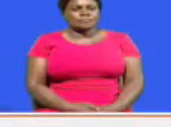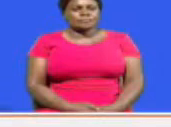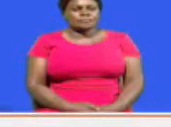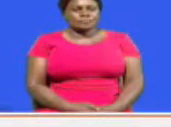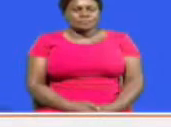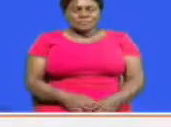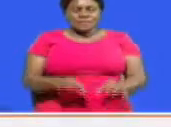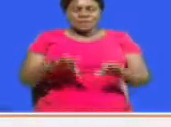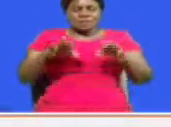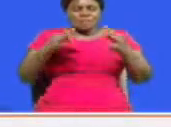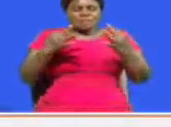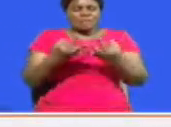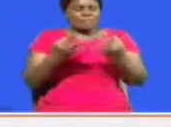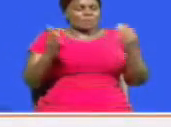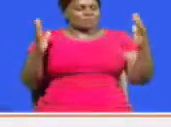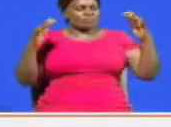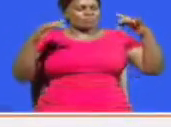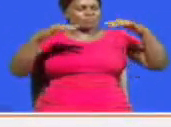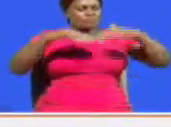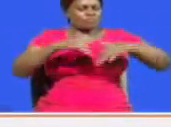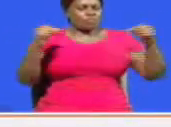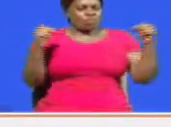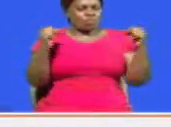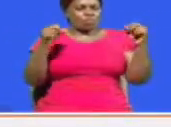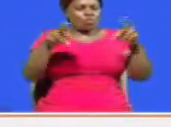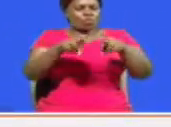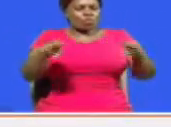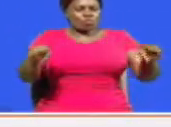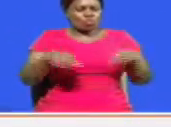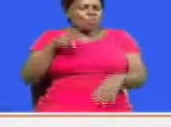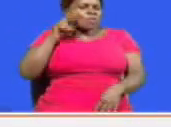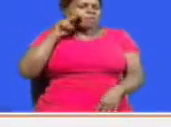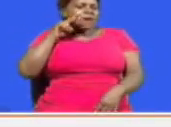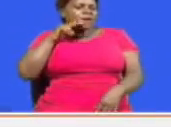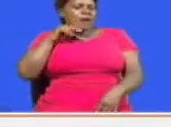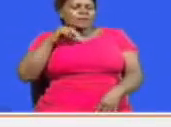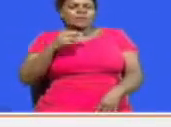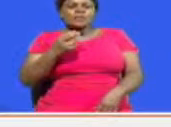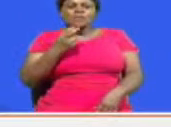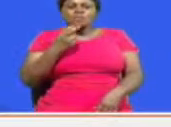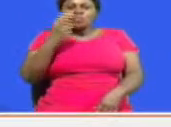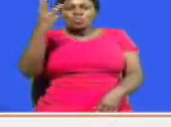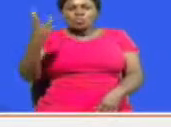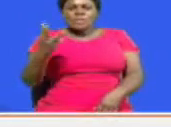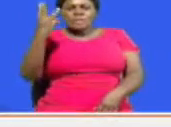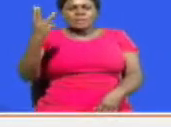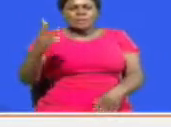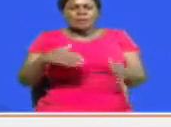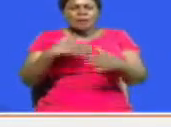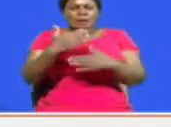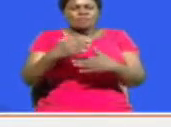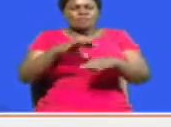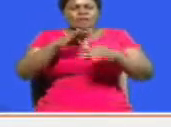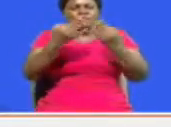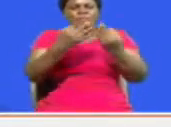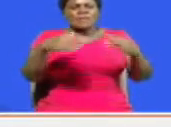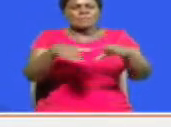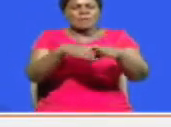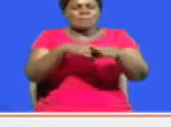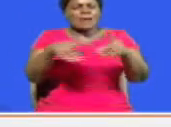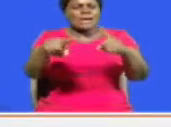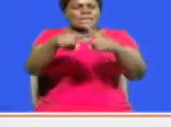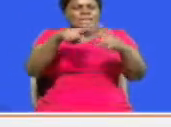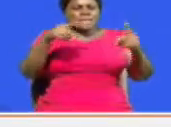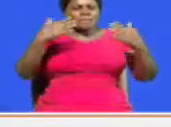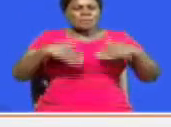Distraught families gathered at Nyabondo Mortuary in Nyakach, Kisumu on Wednesday after their loved ones were killed in attack by